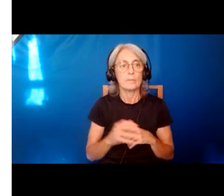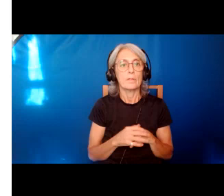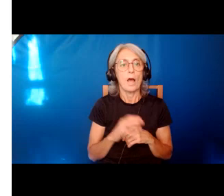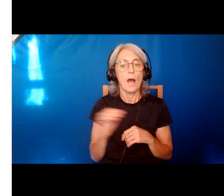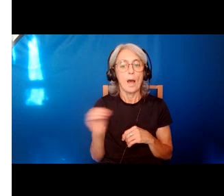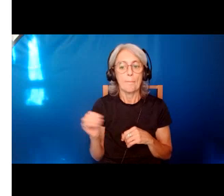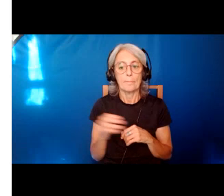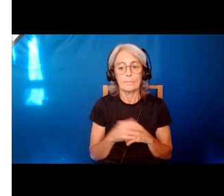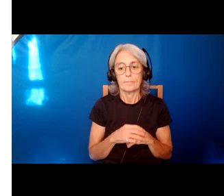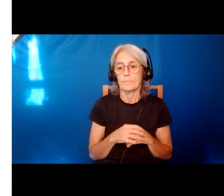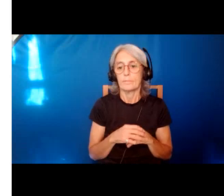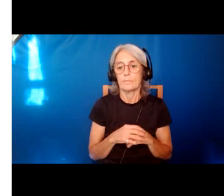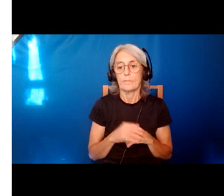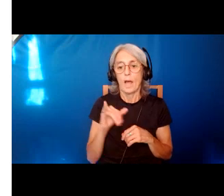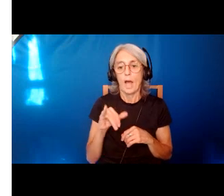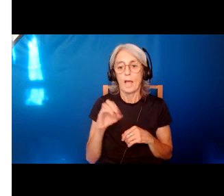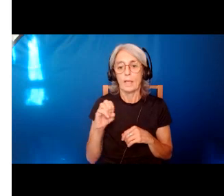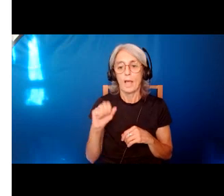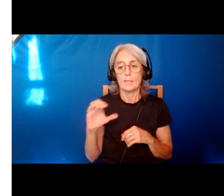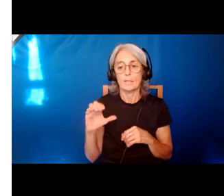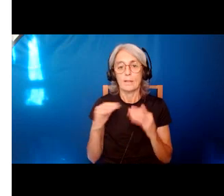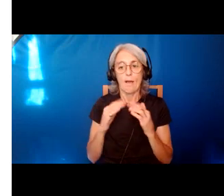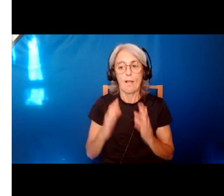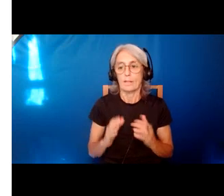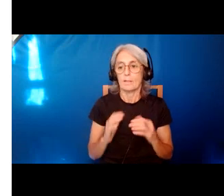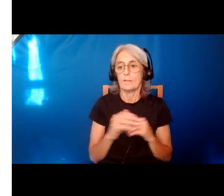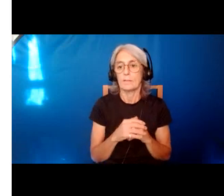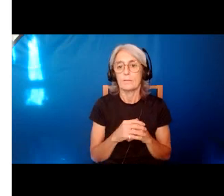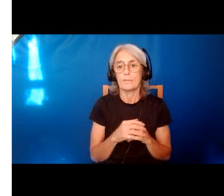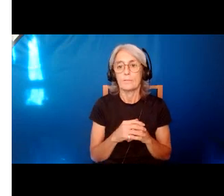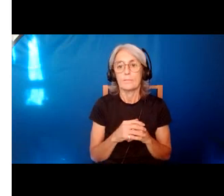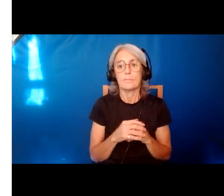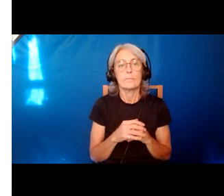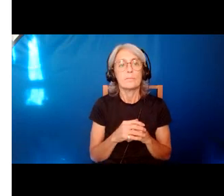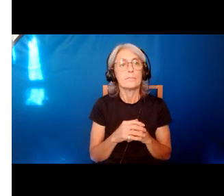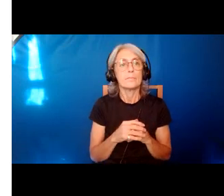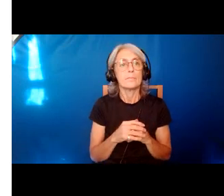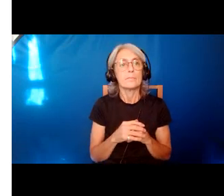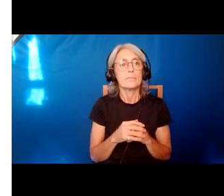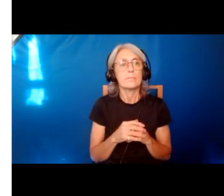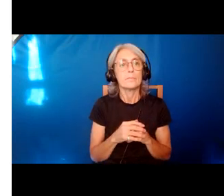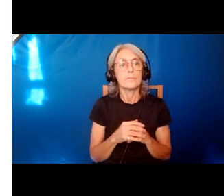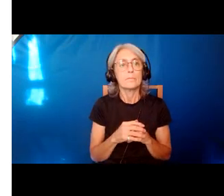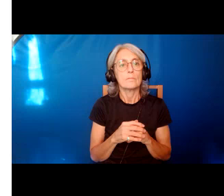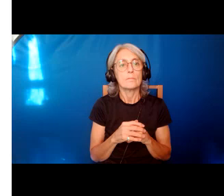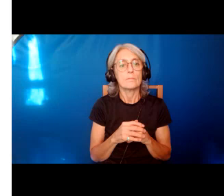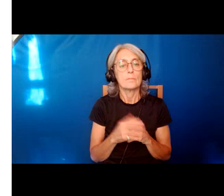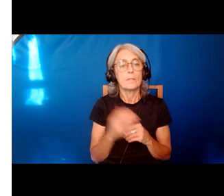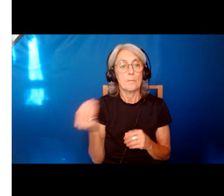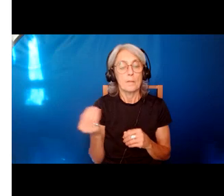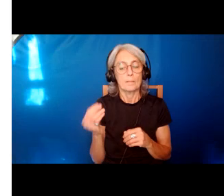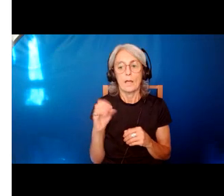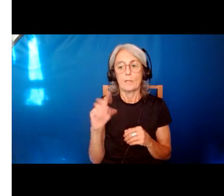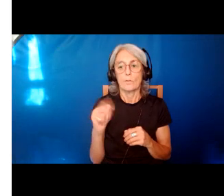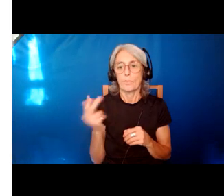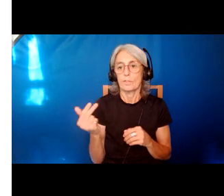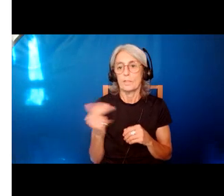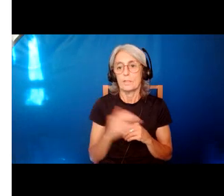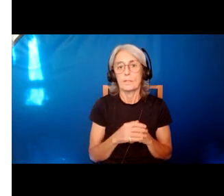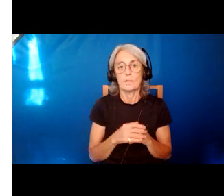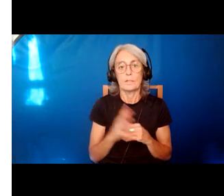my EAC colleagues, I just wanted to take a moment to say that on Monday, October 13th, was